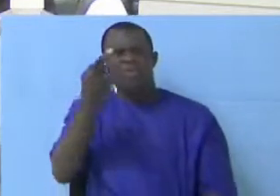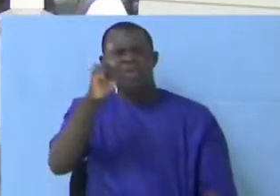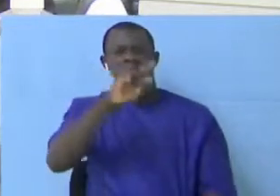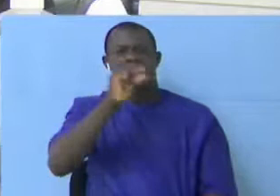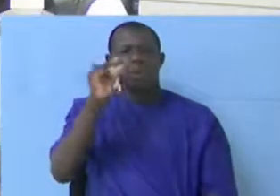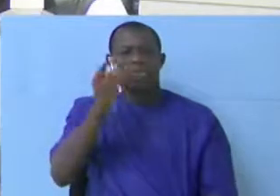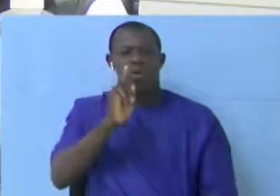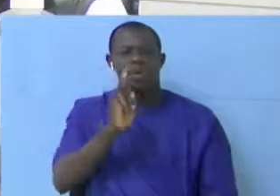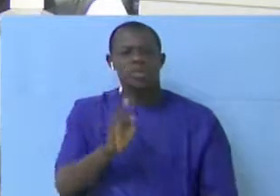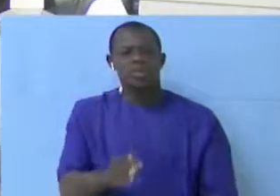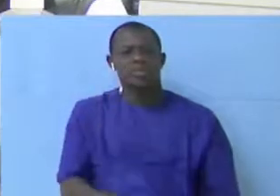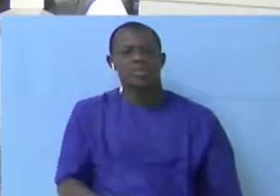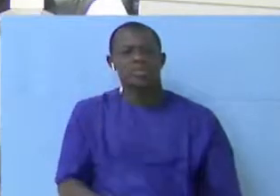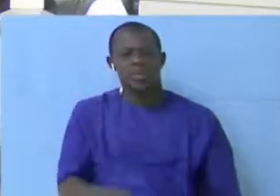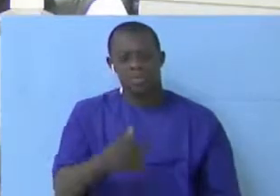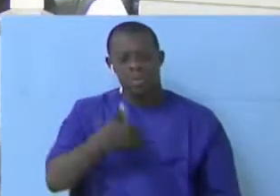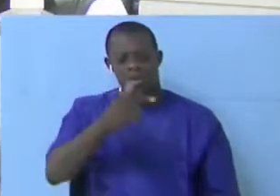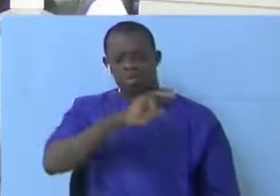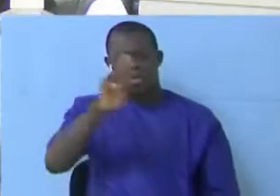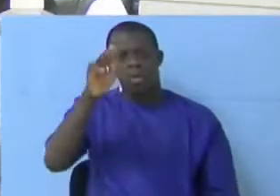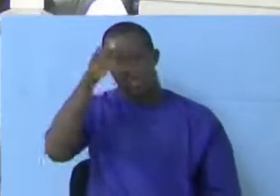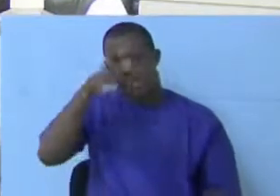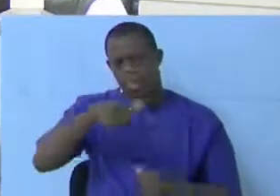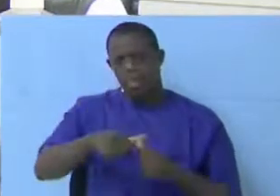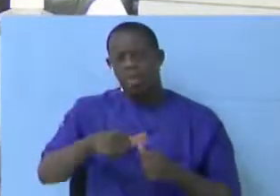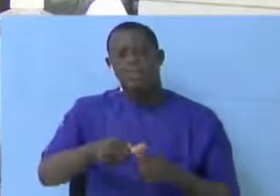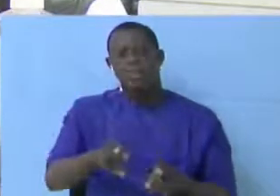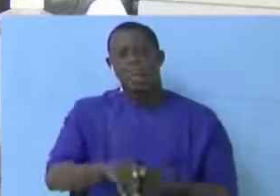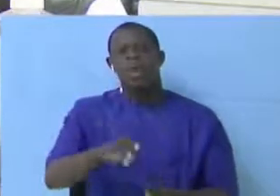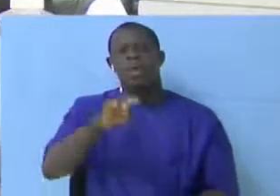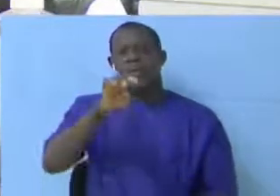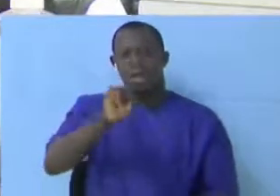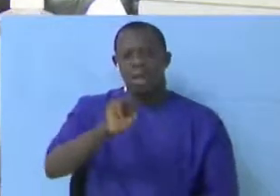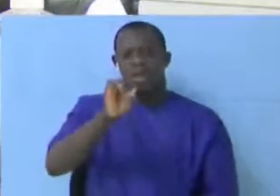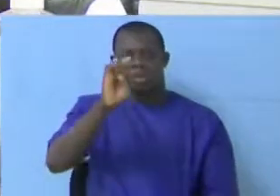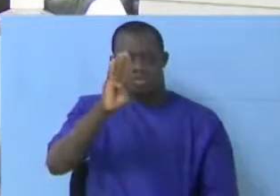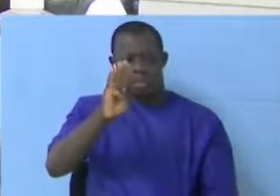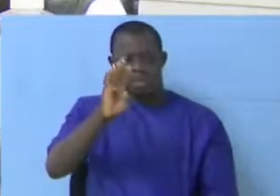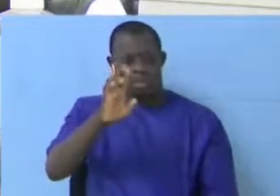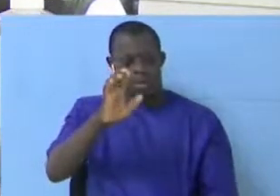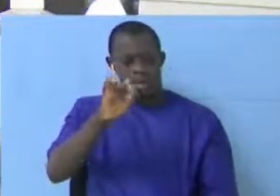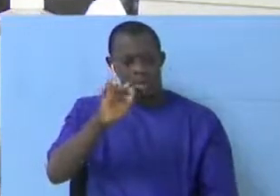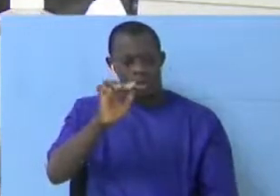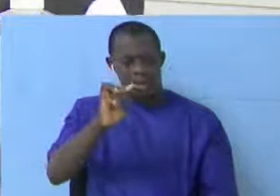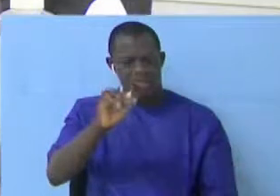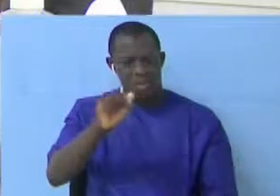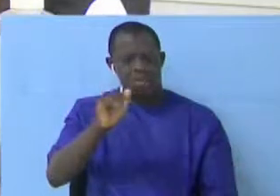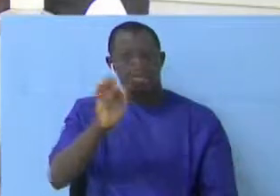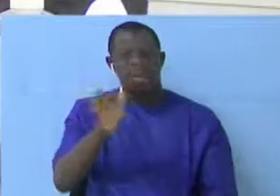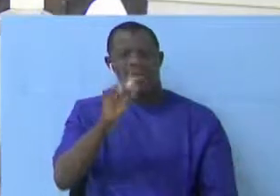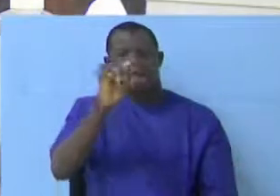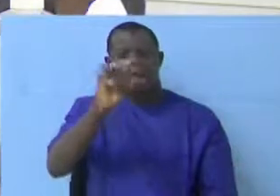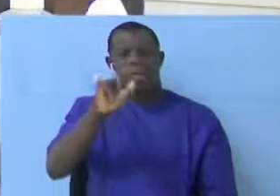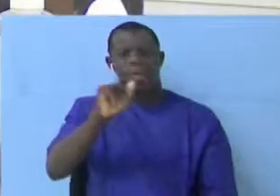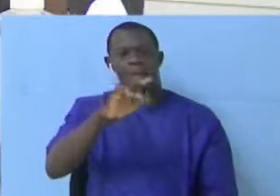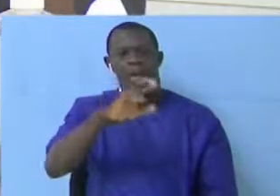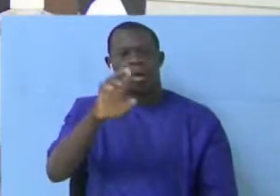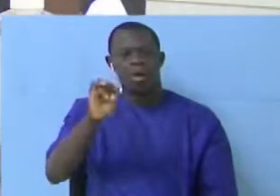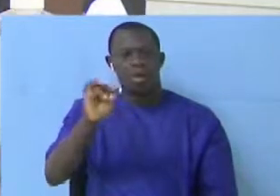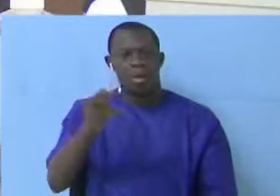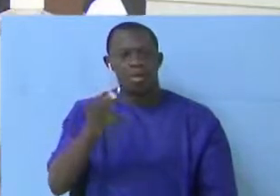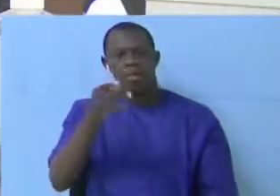I can't remember the name. Does Ibrahim mean? Ibrahim Mare, yes. Ibrahim Mare, what phone? So this Mare was going